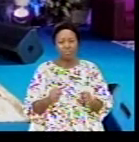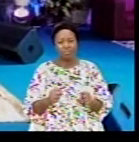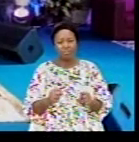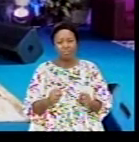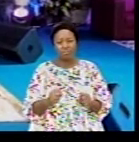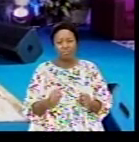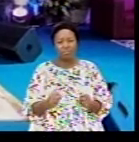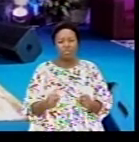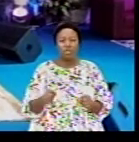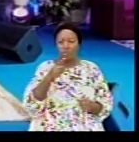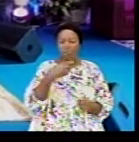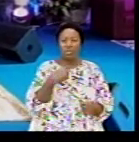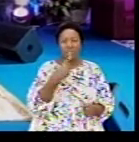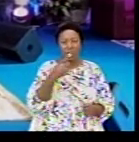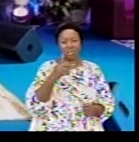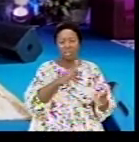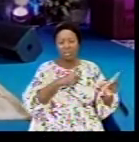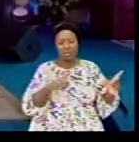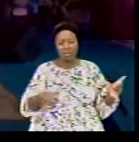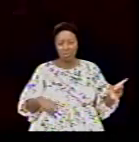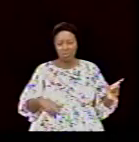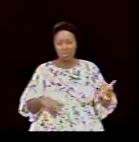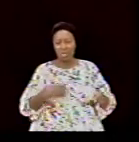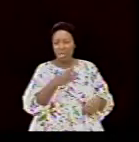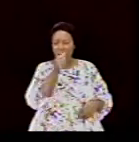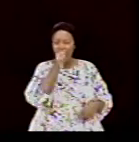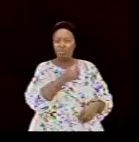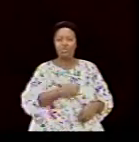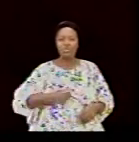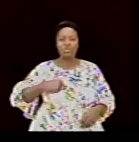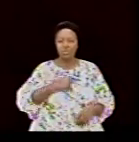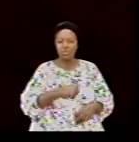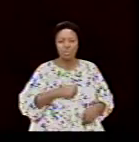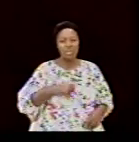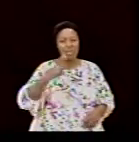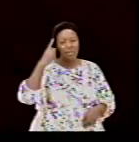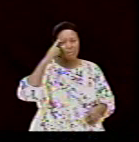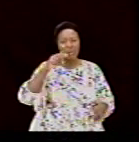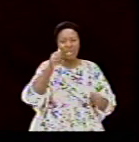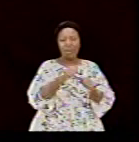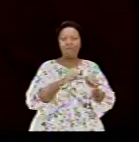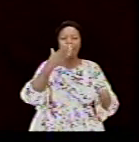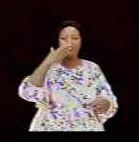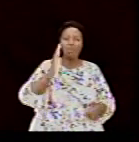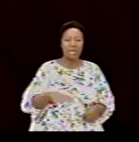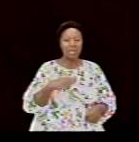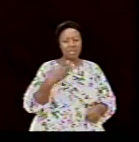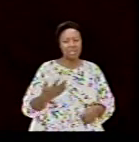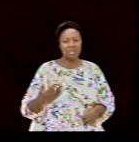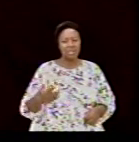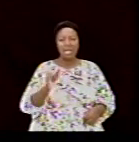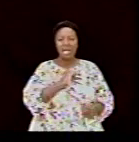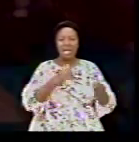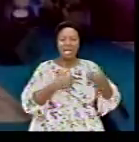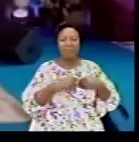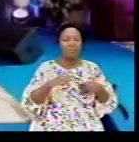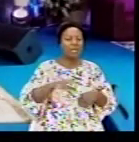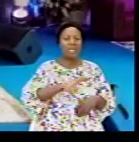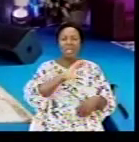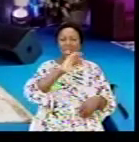You're telling the Lord, I'm sorry for every bad thing I have ever